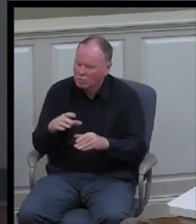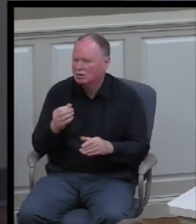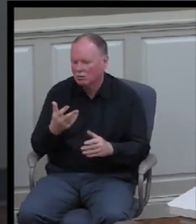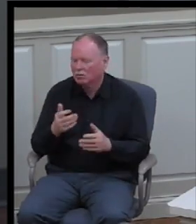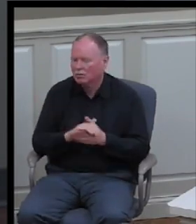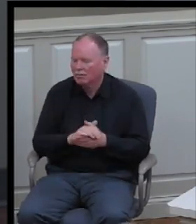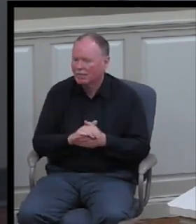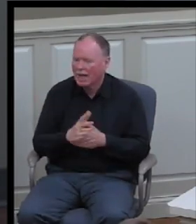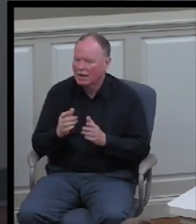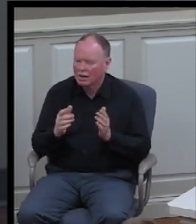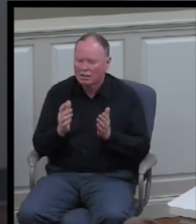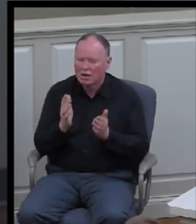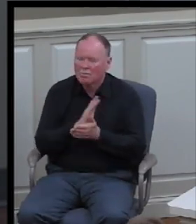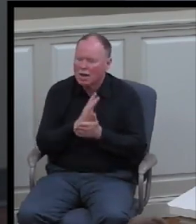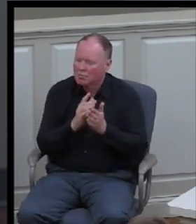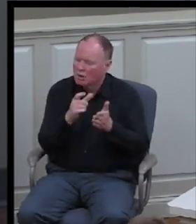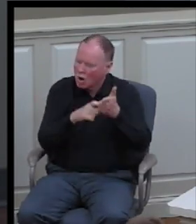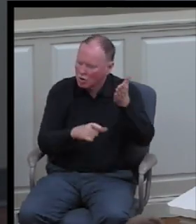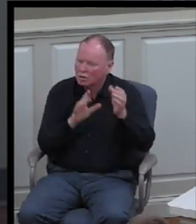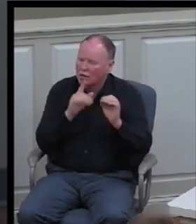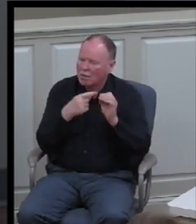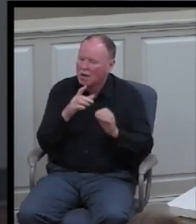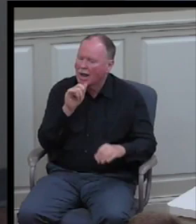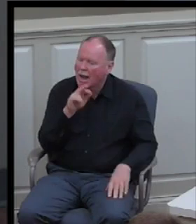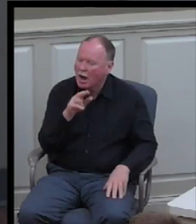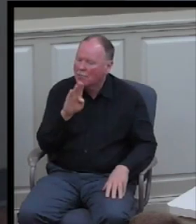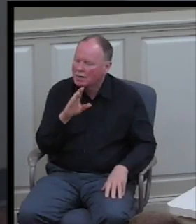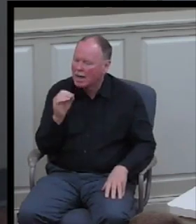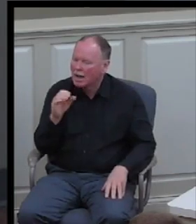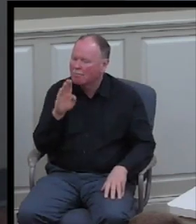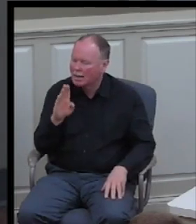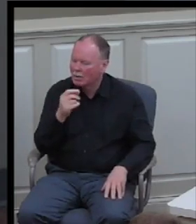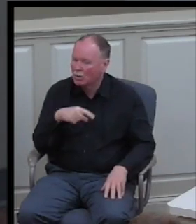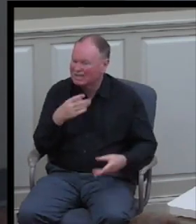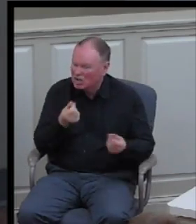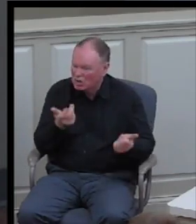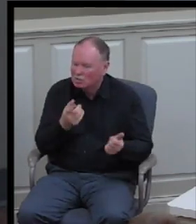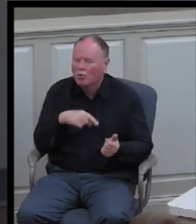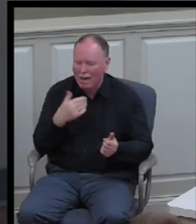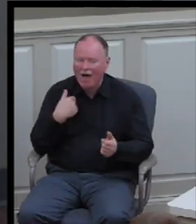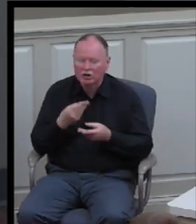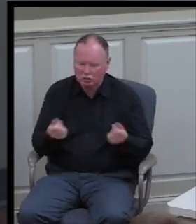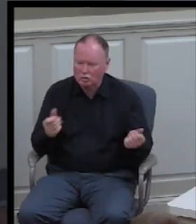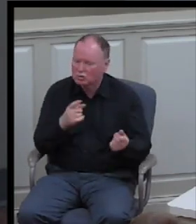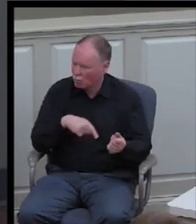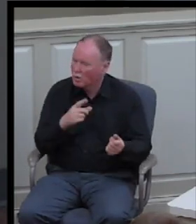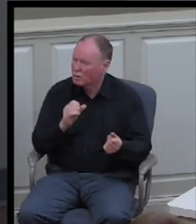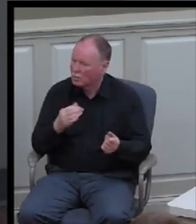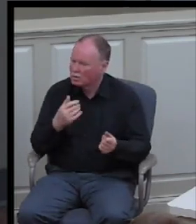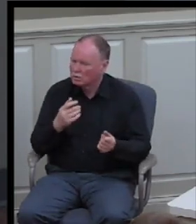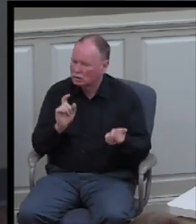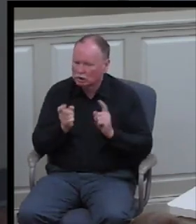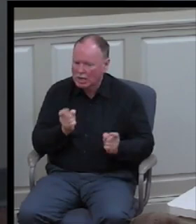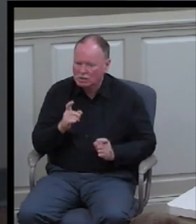There was an editorial in the paper about Airbnbs. And what's the solution? Well, we got a solution. So we're going forward with all the kind of